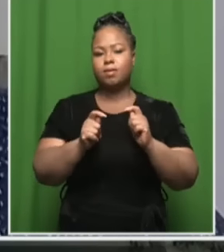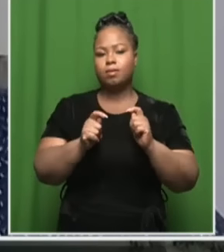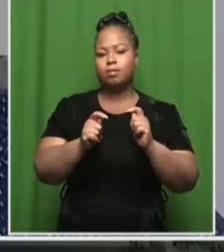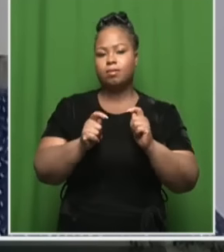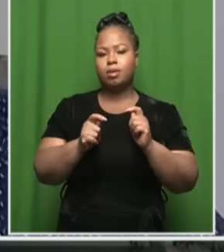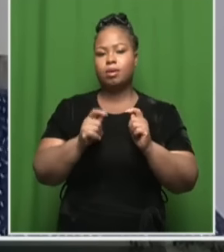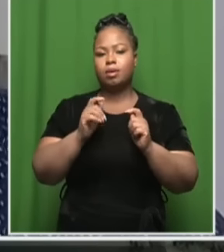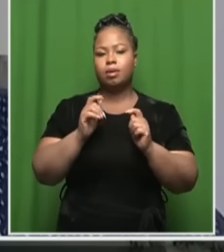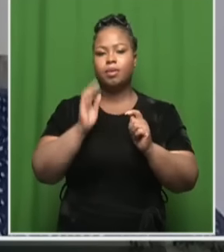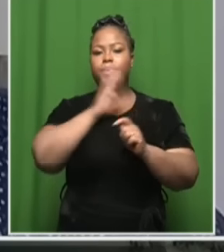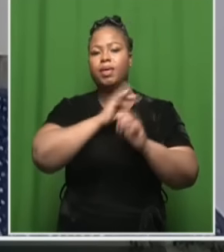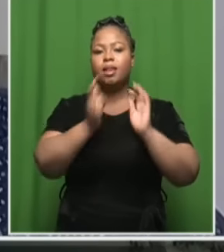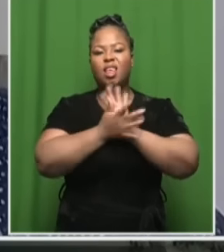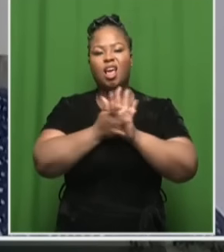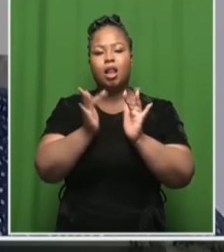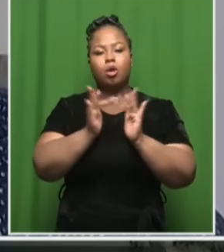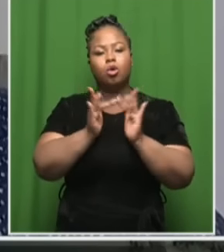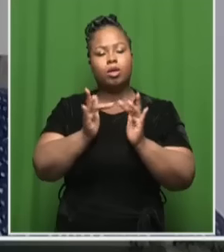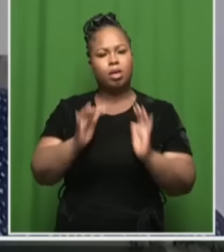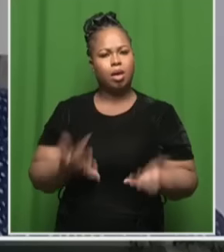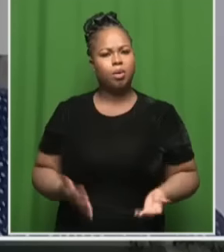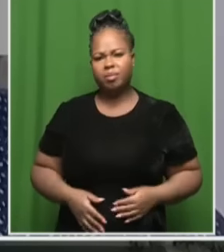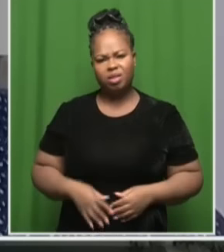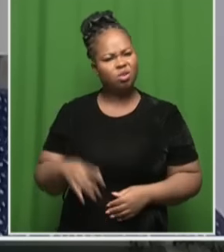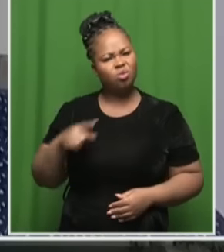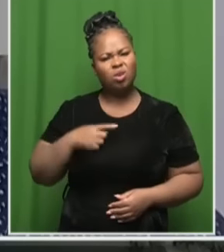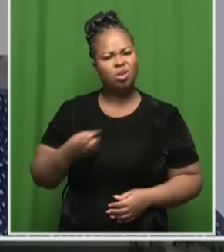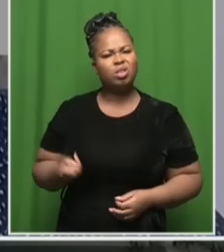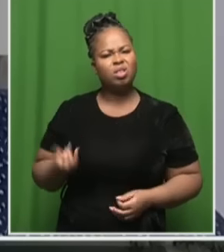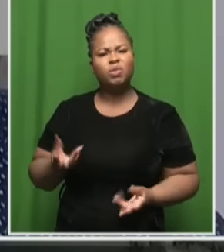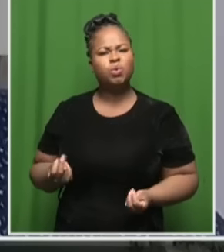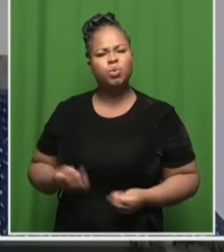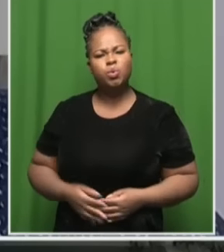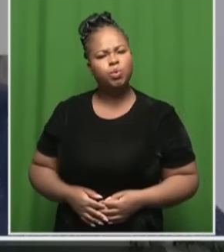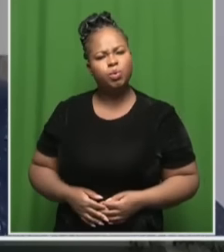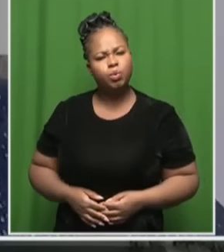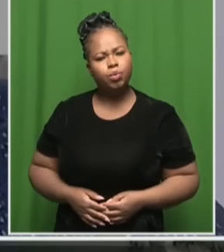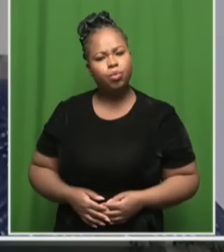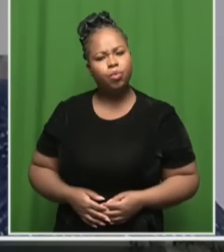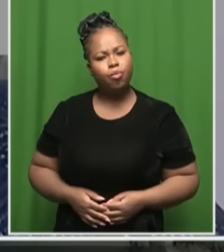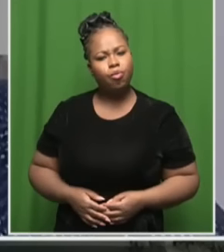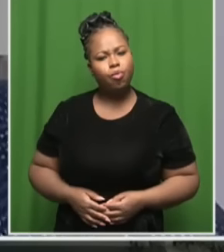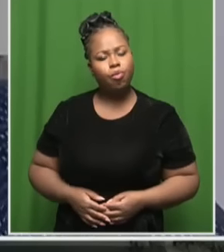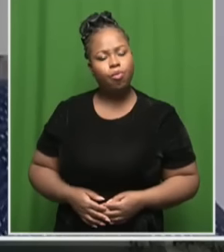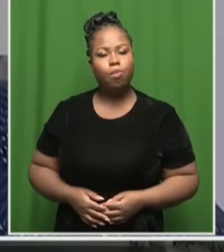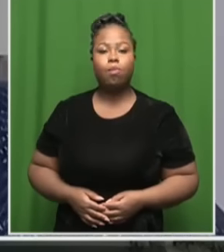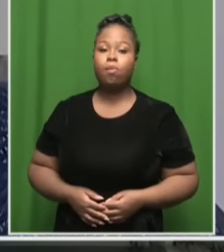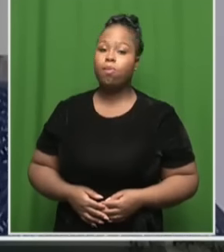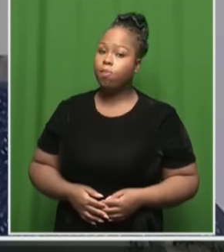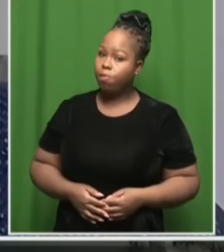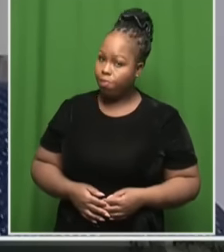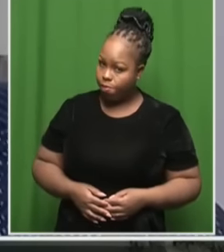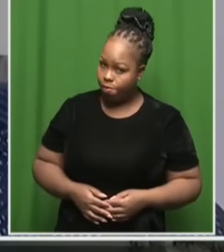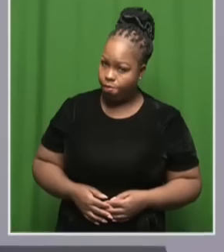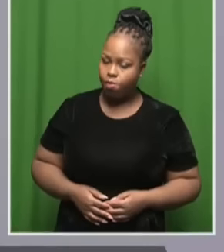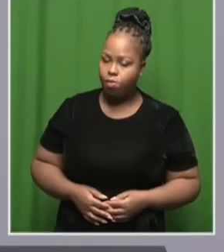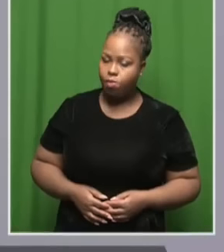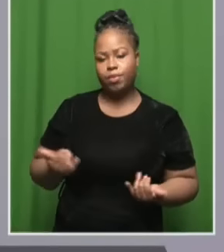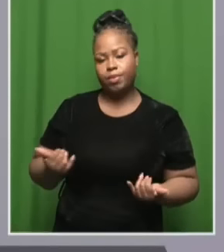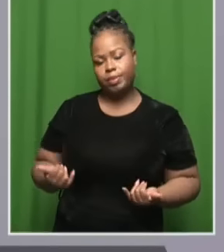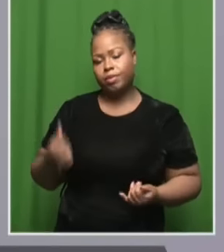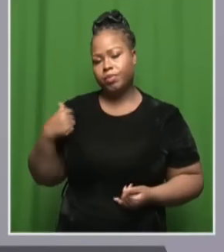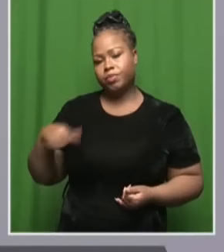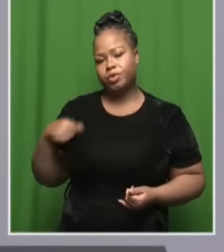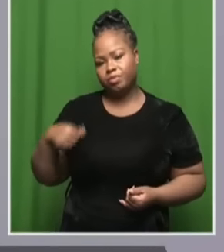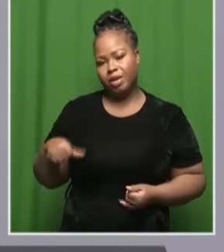bypass it, then what's the point of installing new meters? Yes, the meters that many municipalities